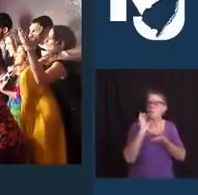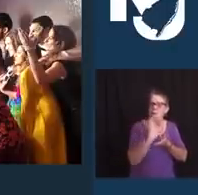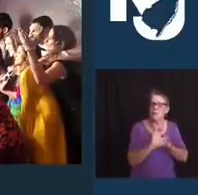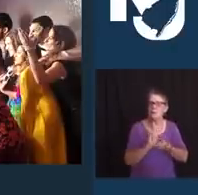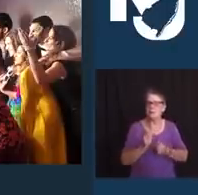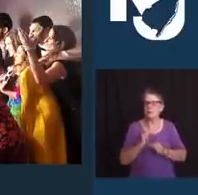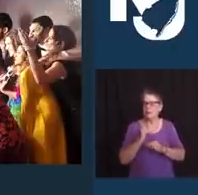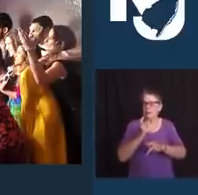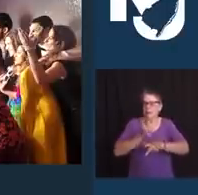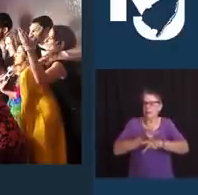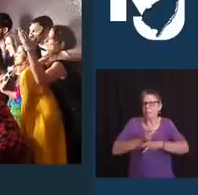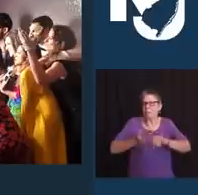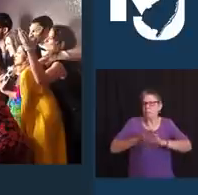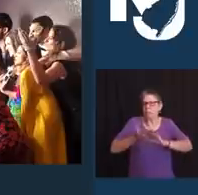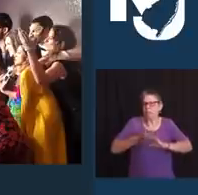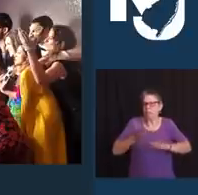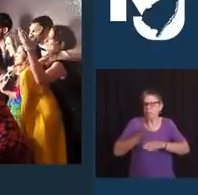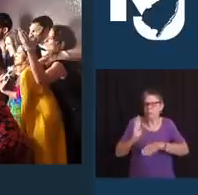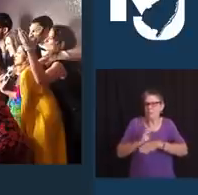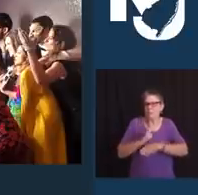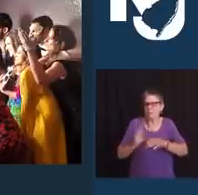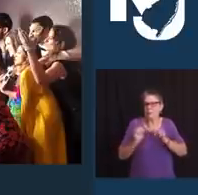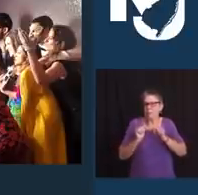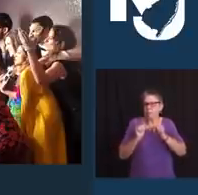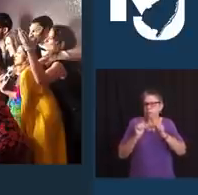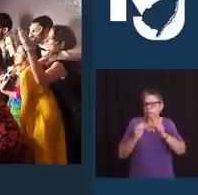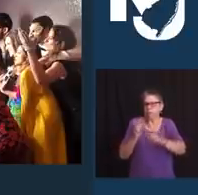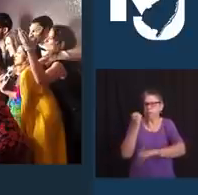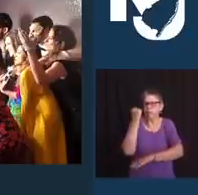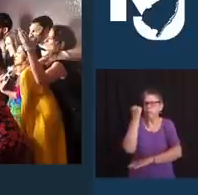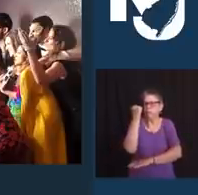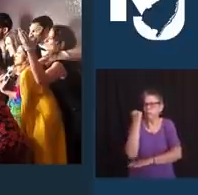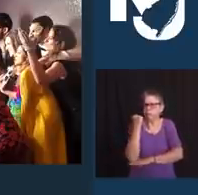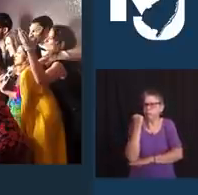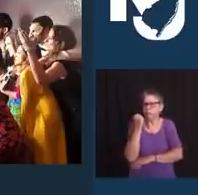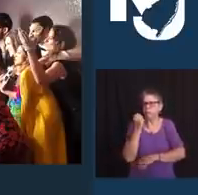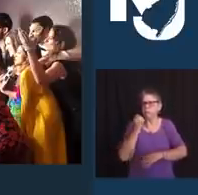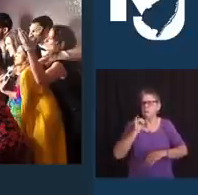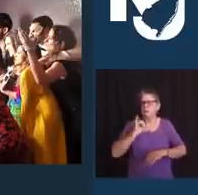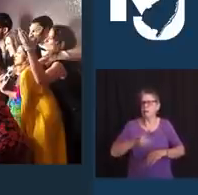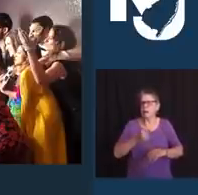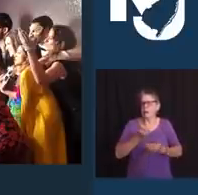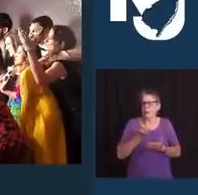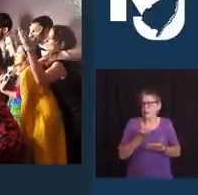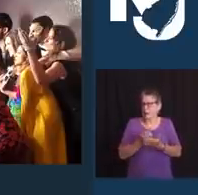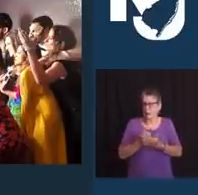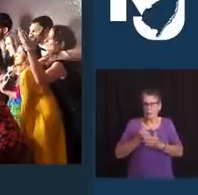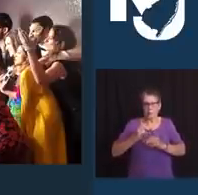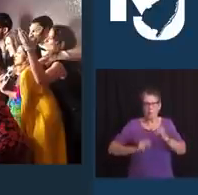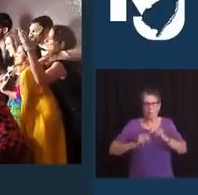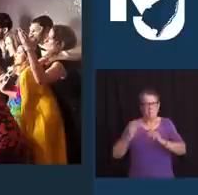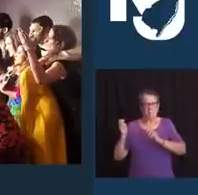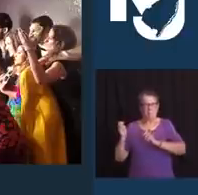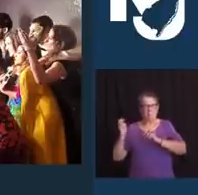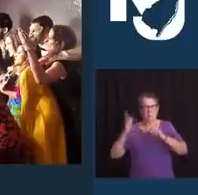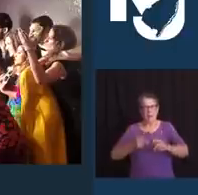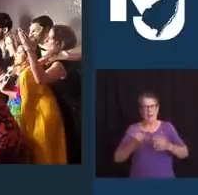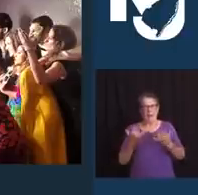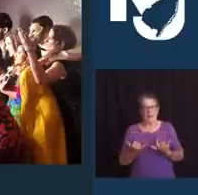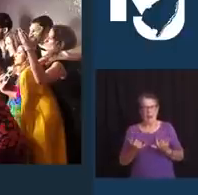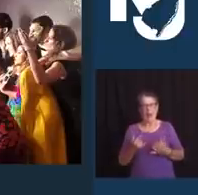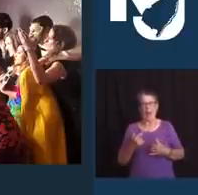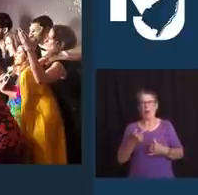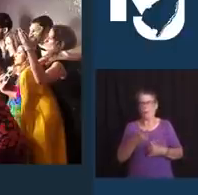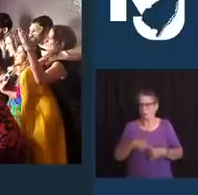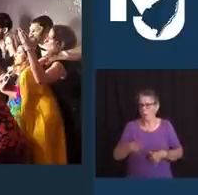ready for the return of happier times. And today, he and his team are at the ready. I had the opportunity to check in with Frank last